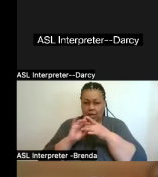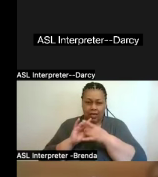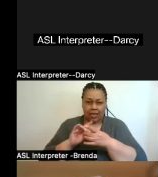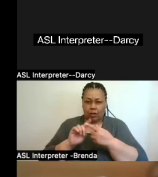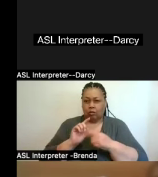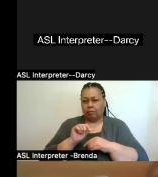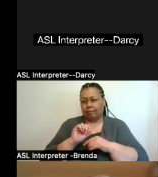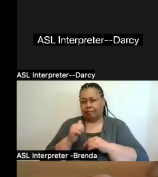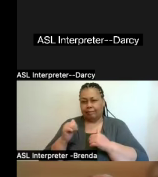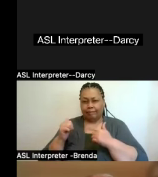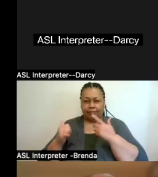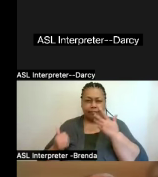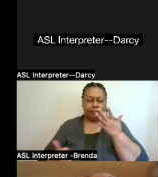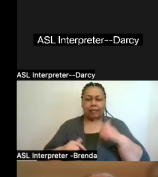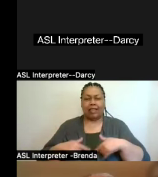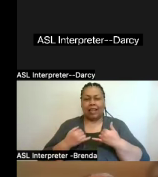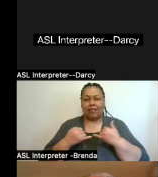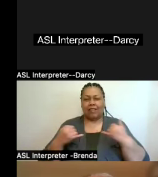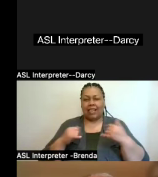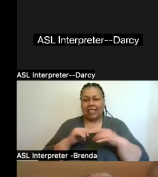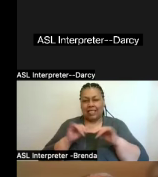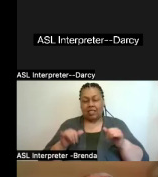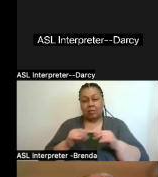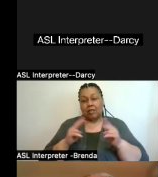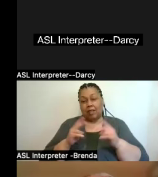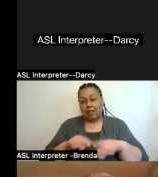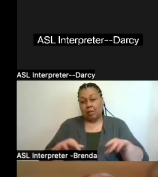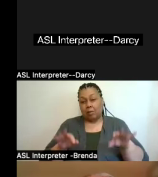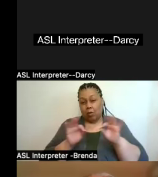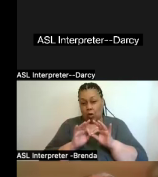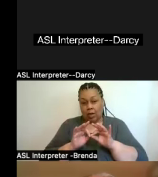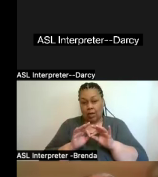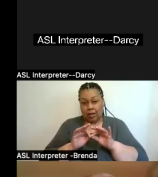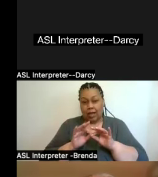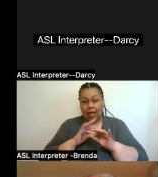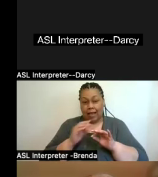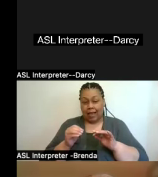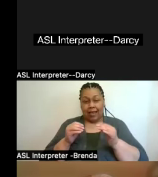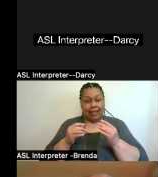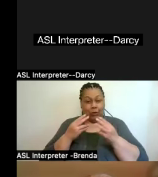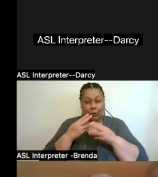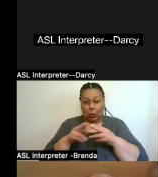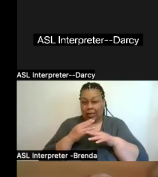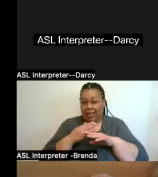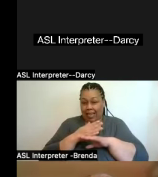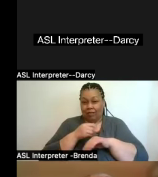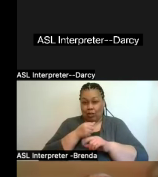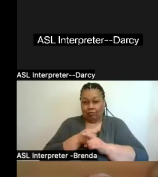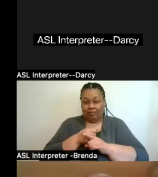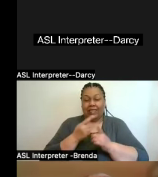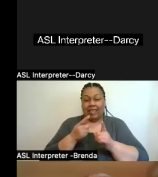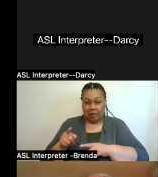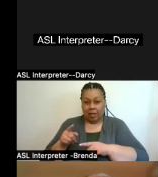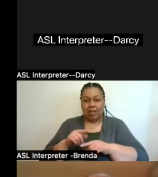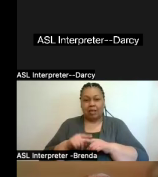of the other lifeline systems are very important in the immediate aftermath. But not only